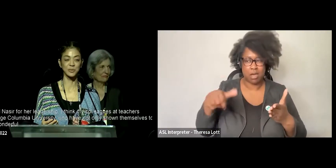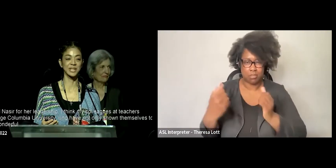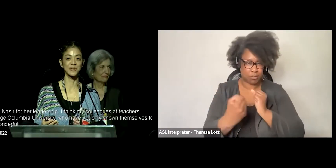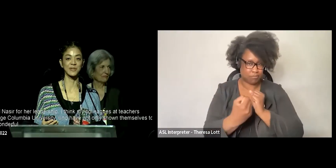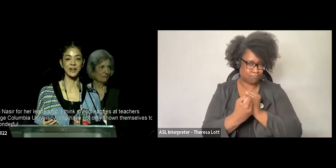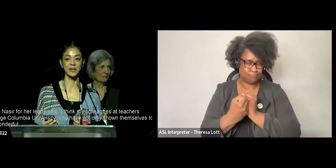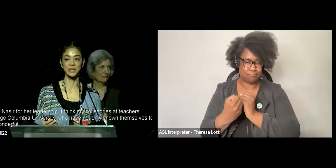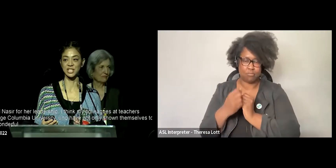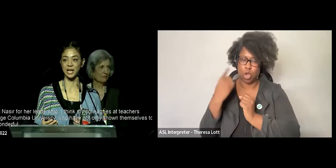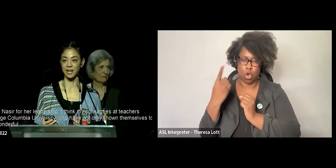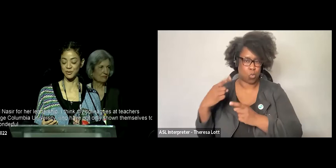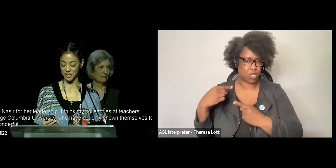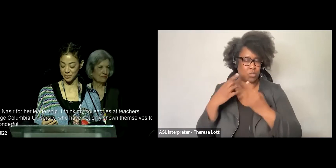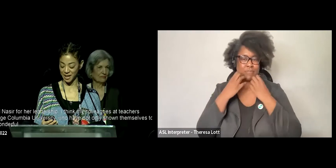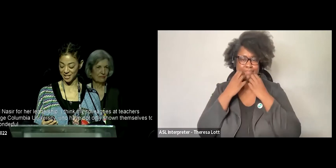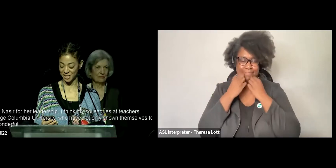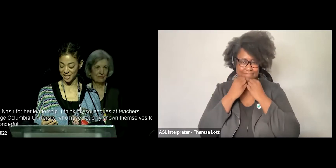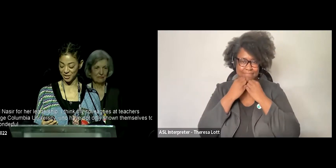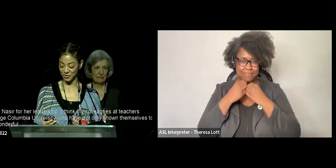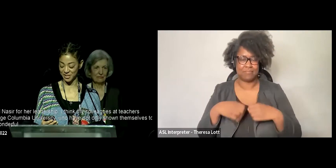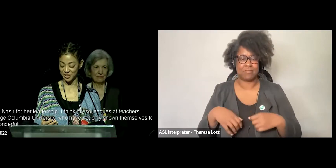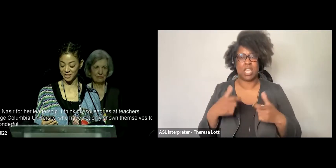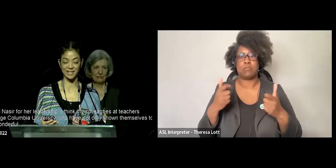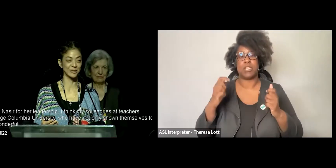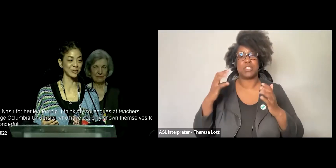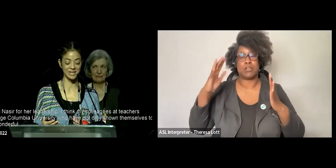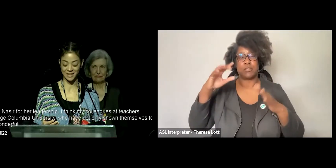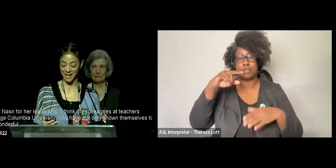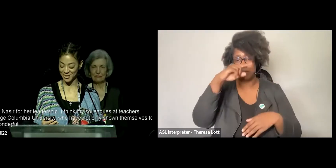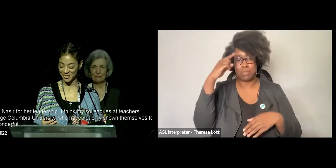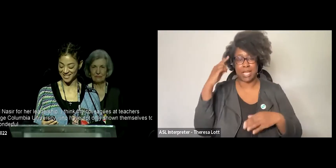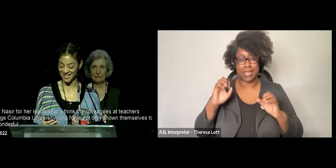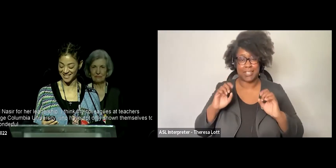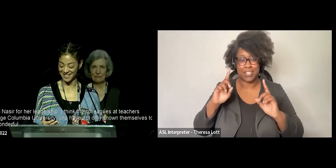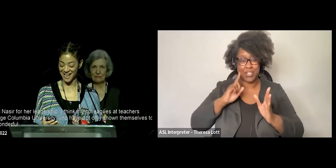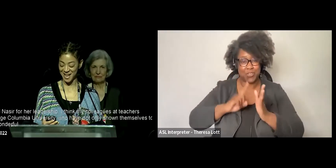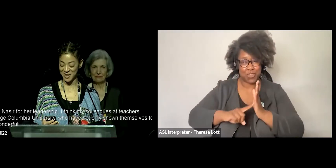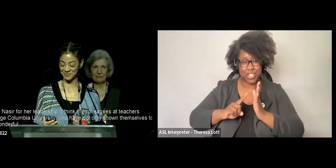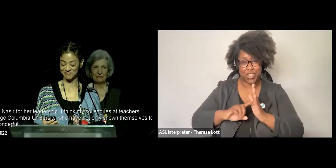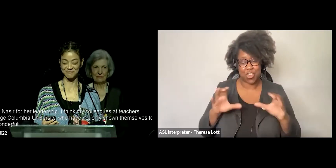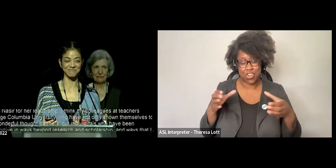I also want to give a very big shout out to the Black Education Research Collective, who is in the house,